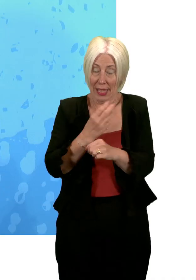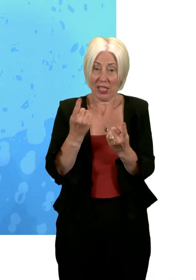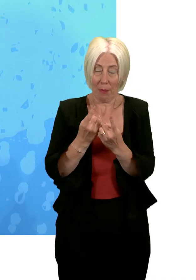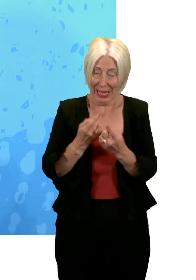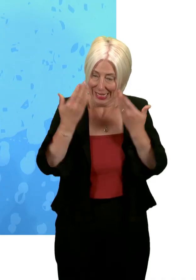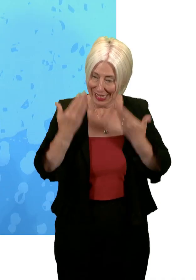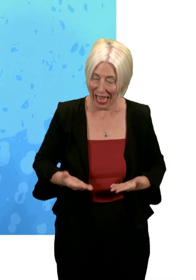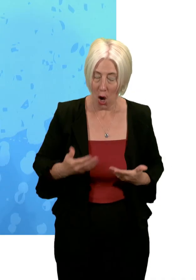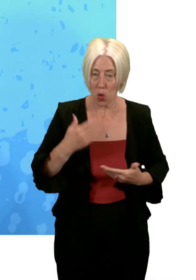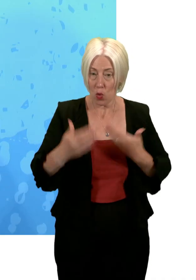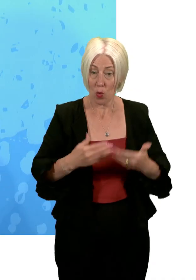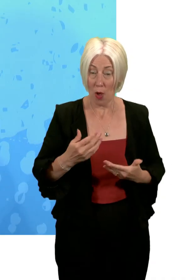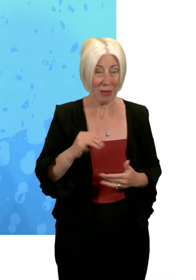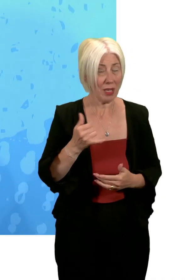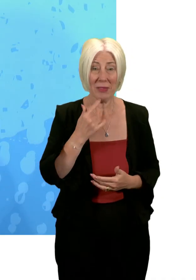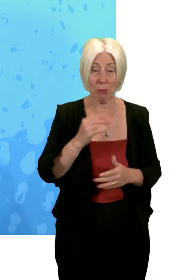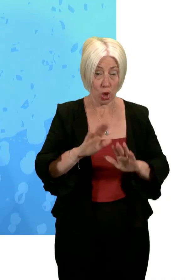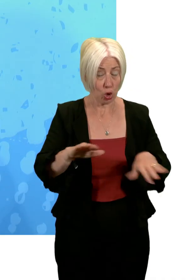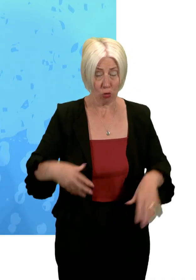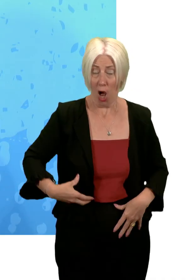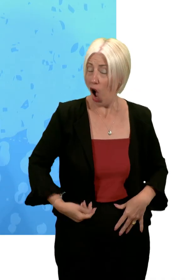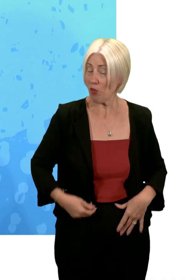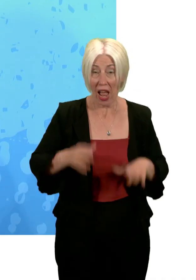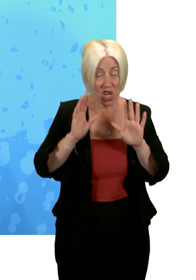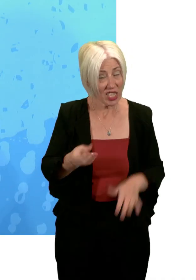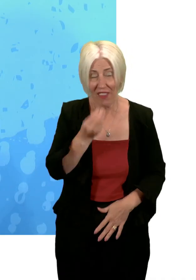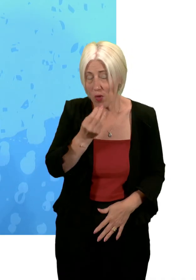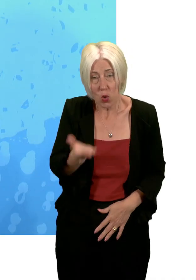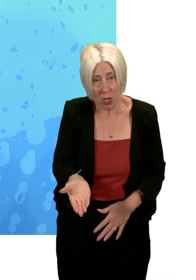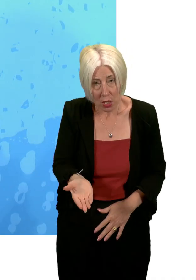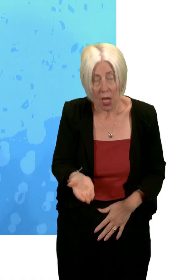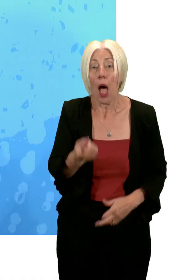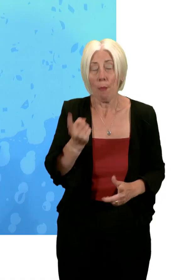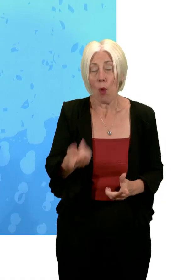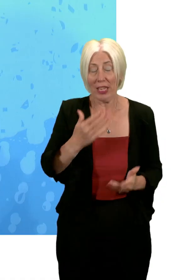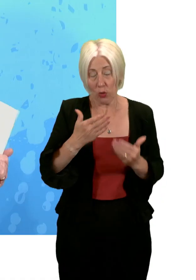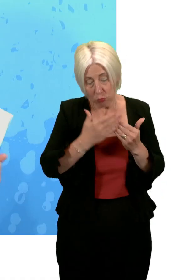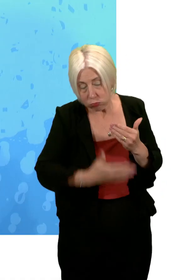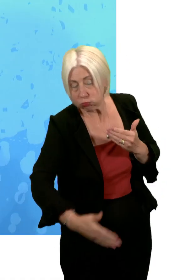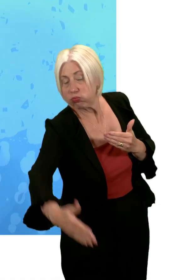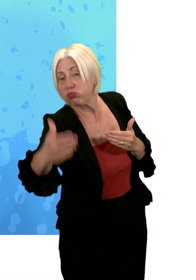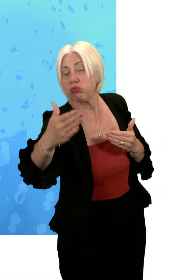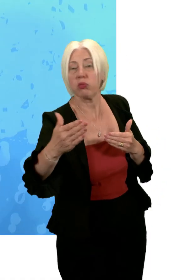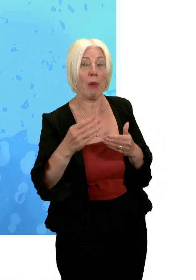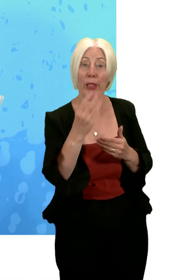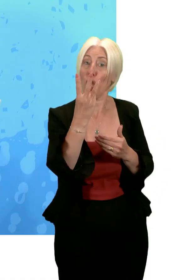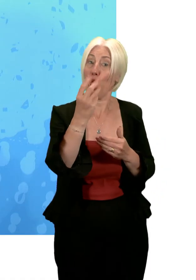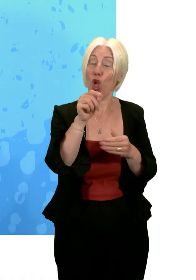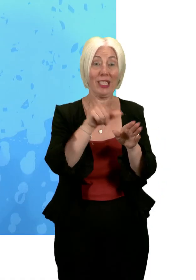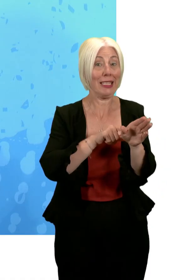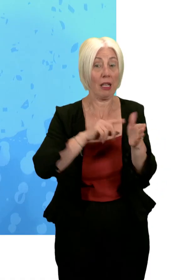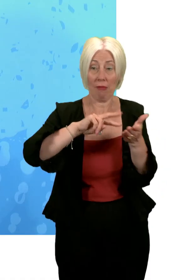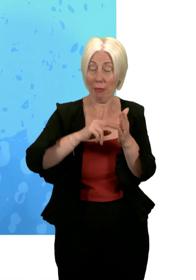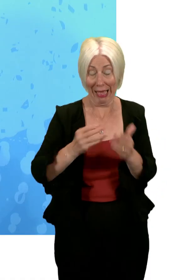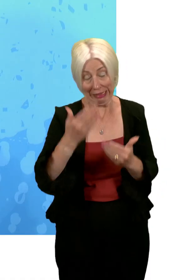when, you know, kids need fed. But I think we have to look at that long term, and I genuinely think it's a 30-year plan that we need to